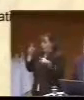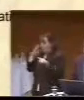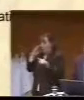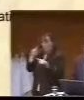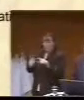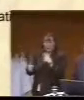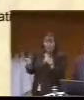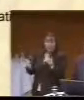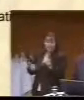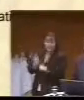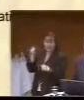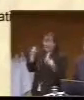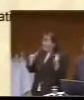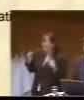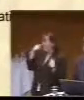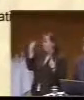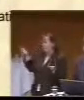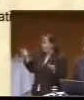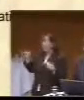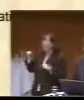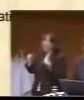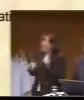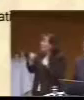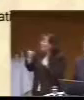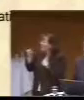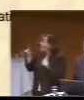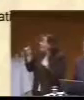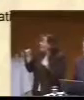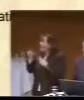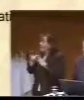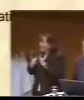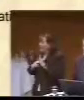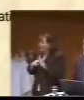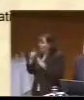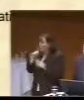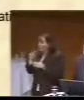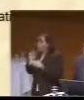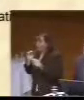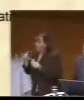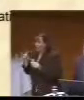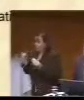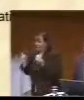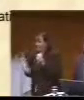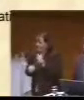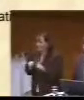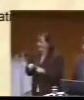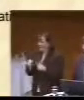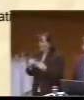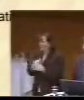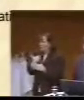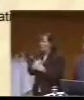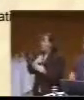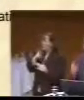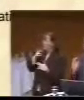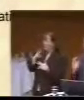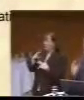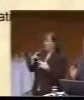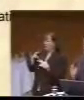about, in the IDEA regulations that Rich talked about and others, is